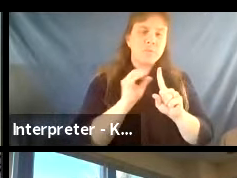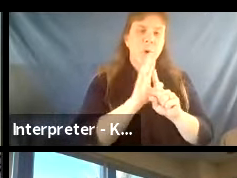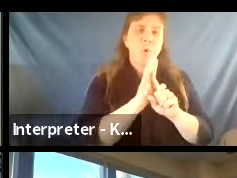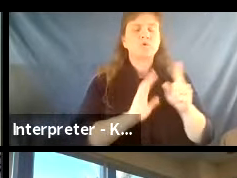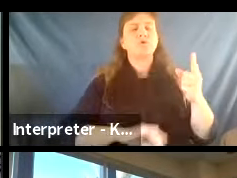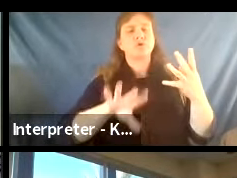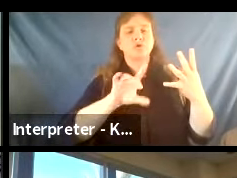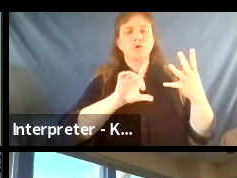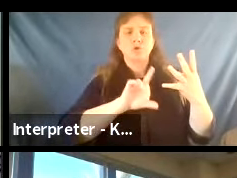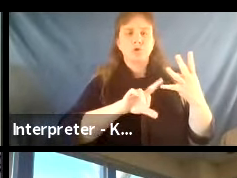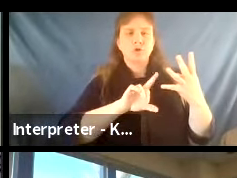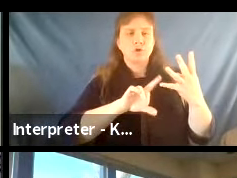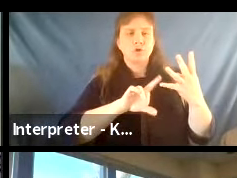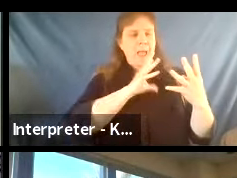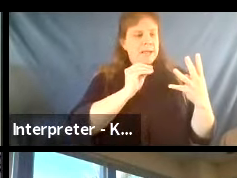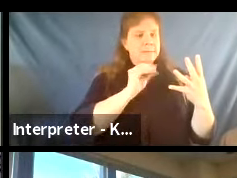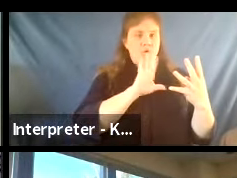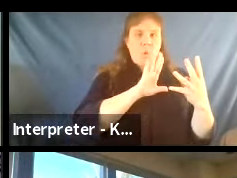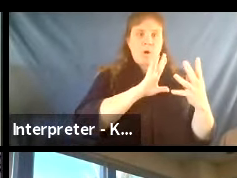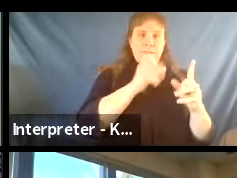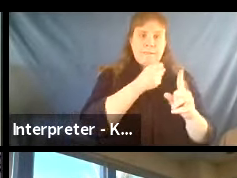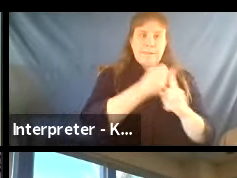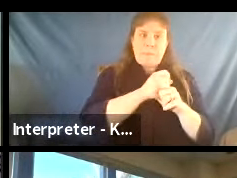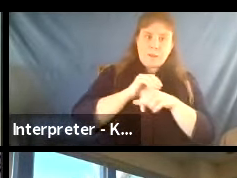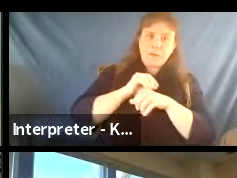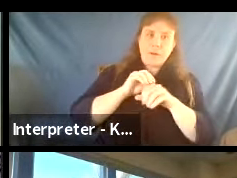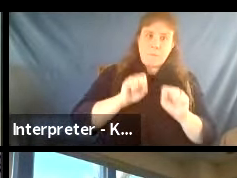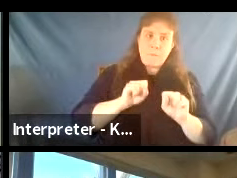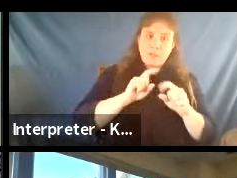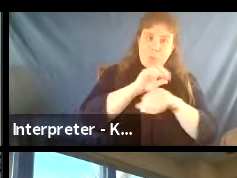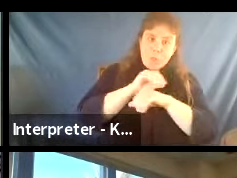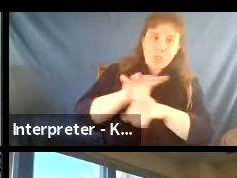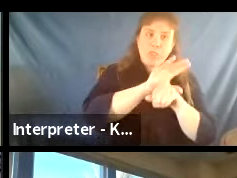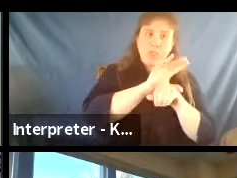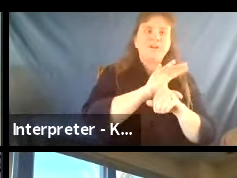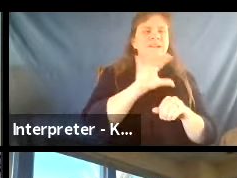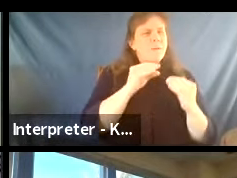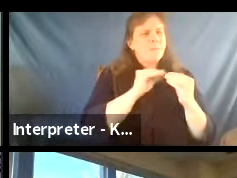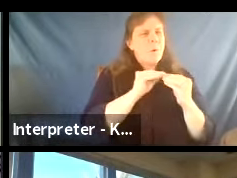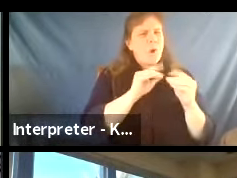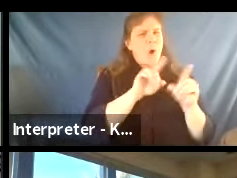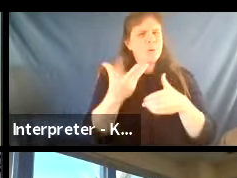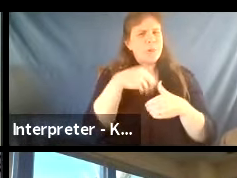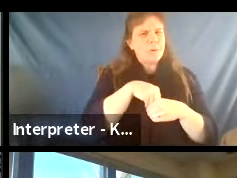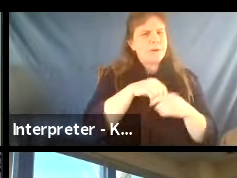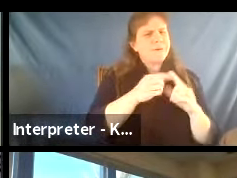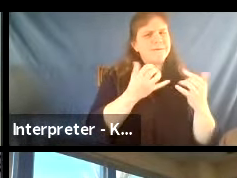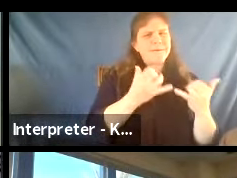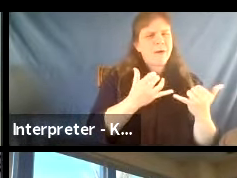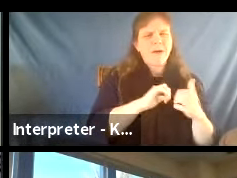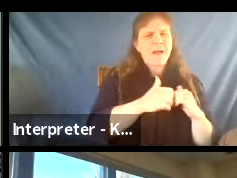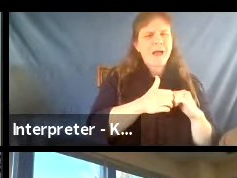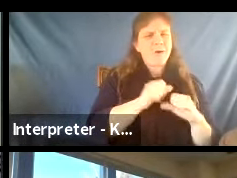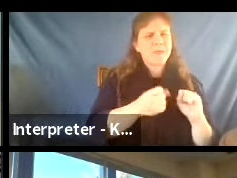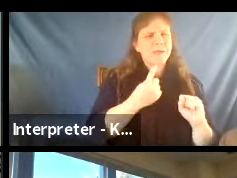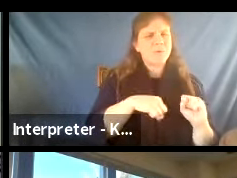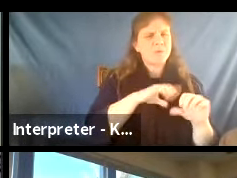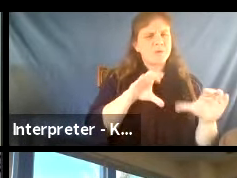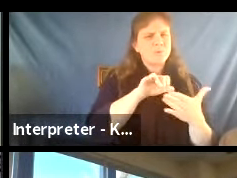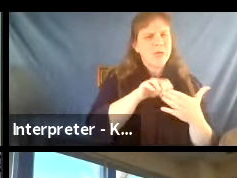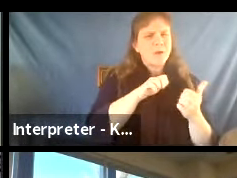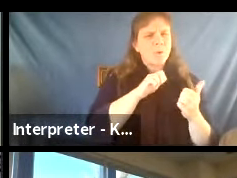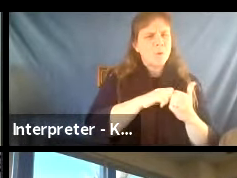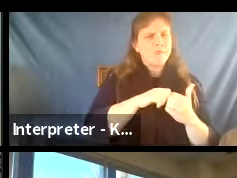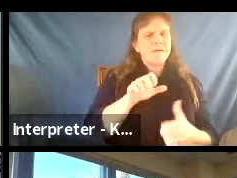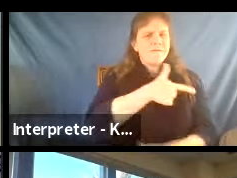and societal impact. But just really struggling with how we do this with scarce vaccine